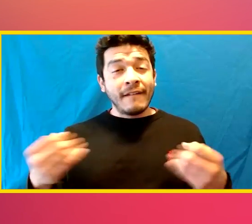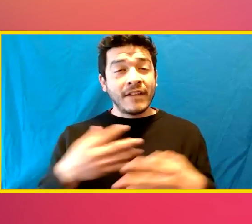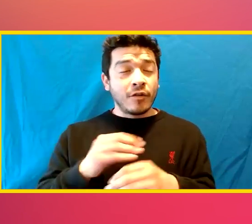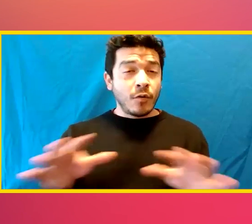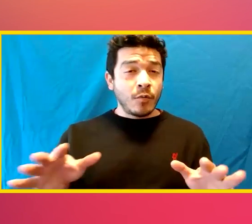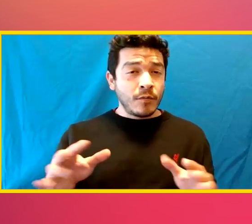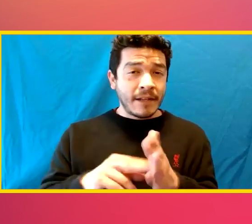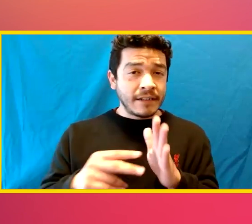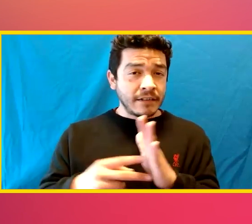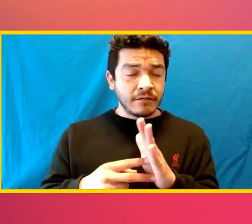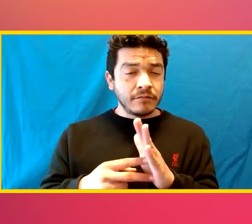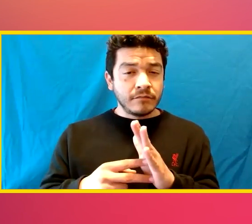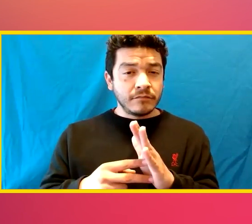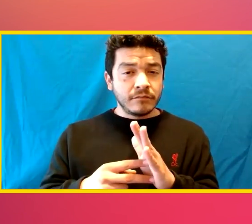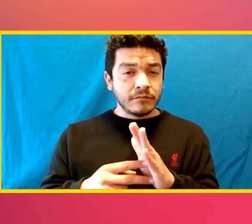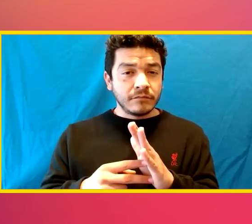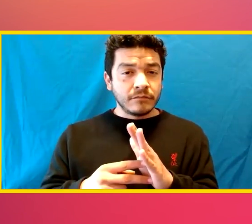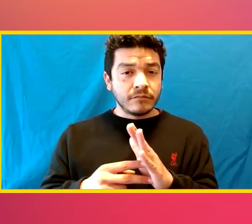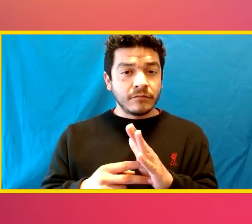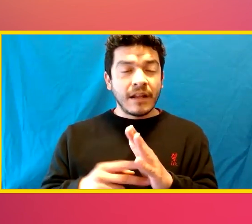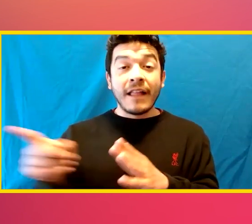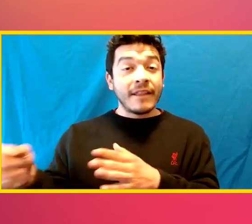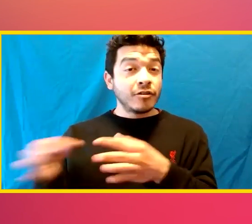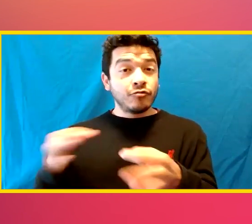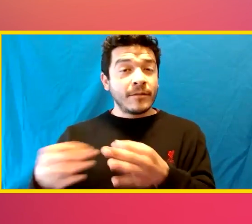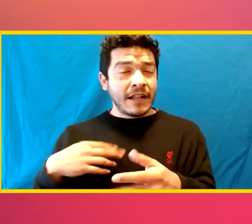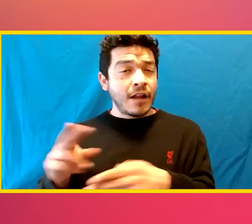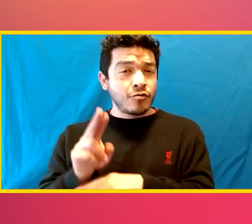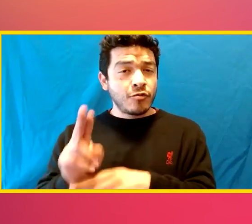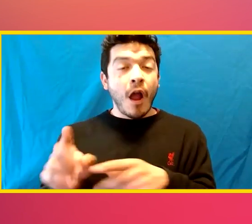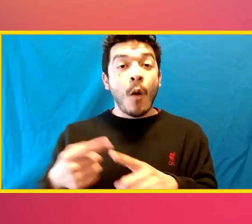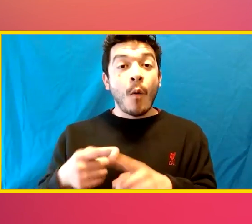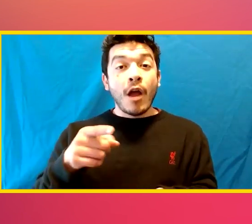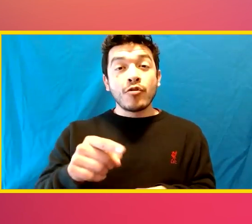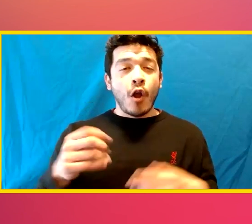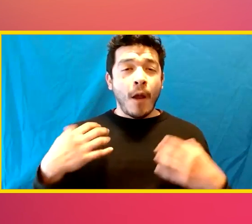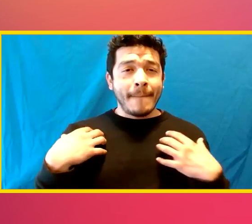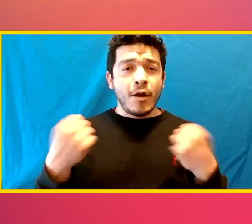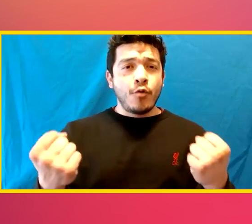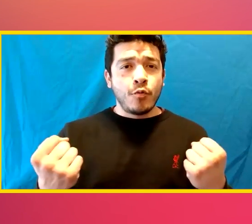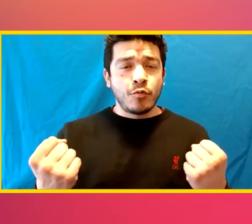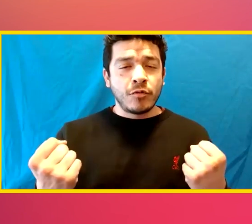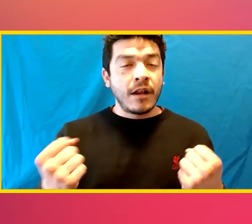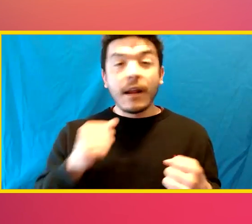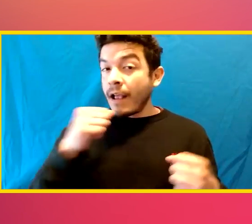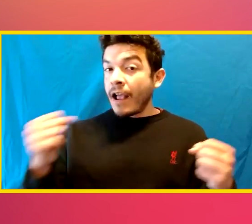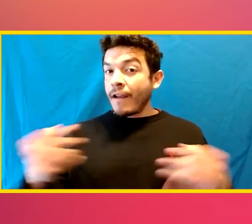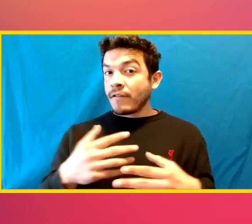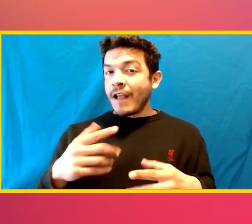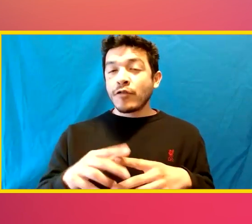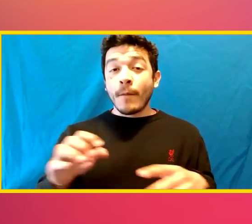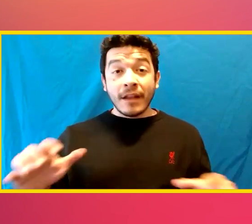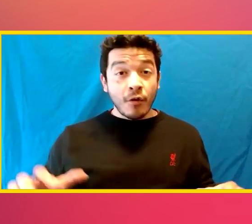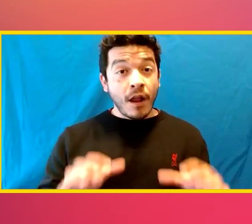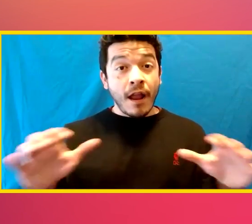is, this is the description I use is when you are bold, unafraid to be